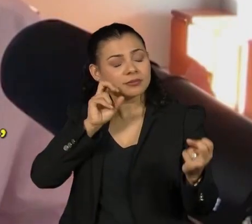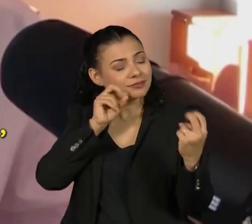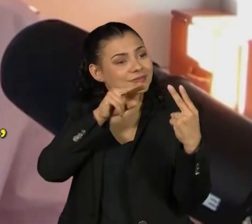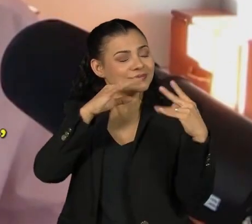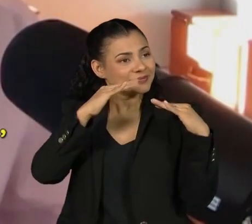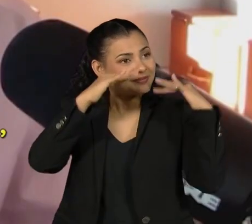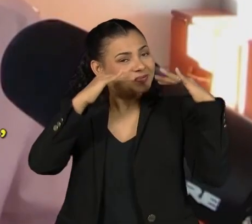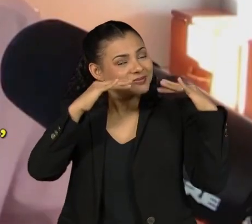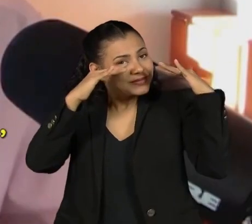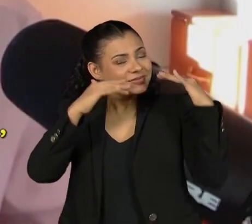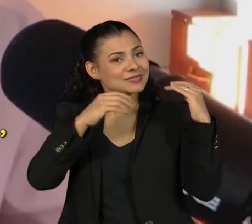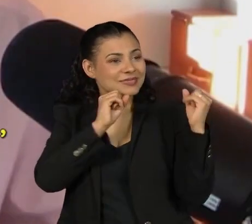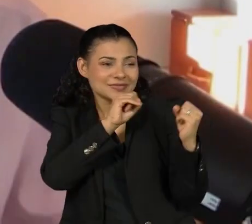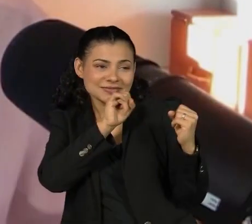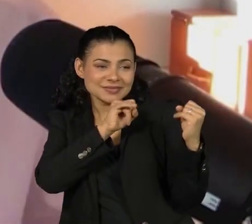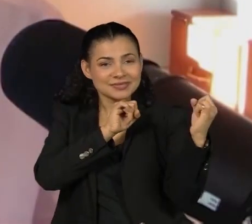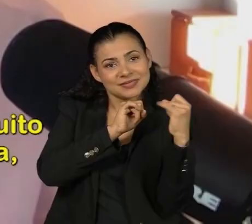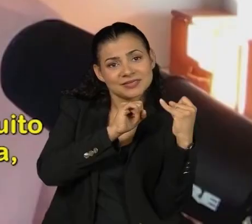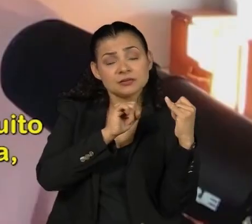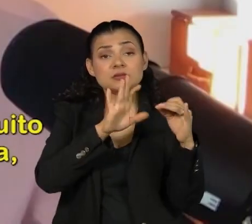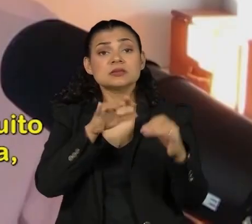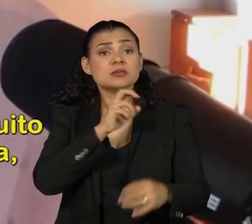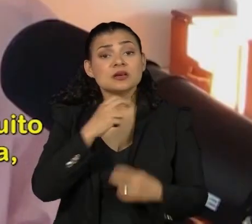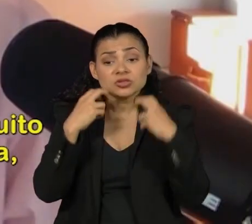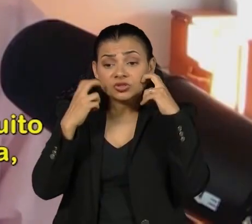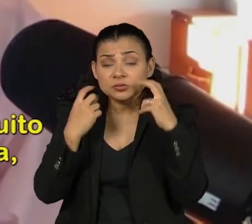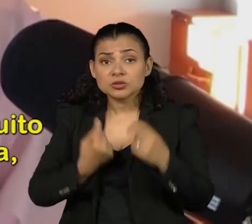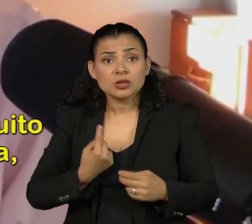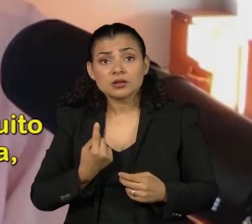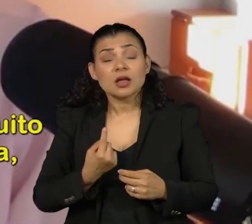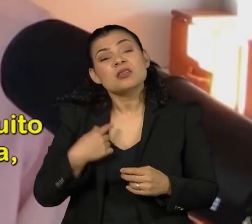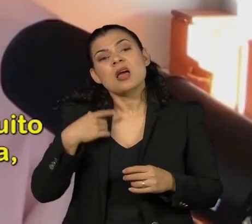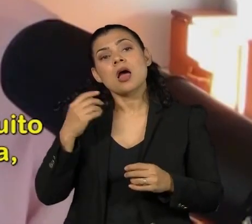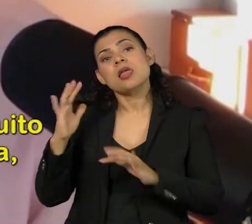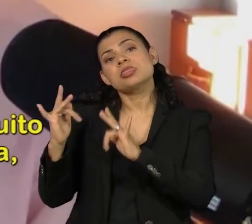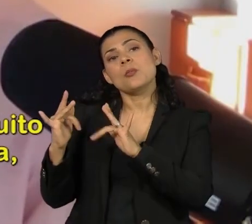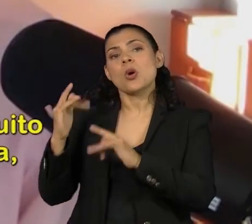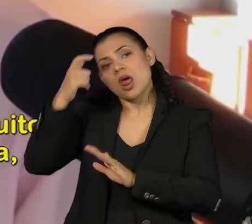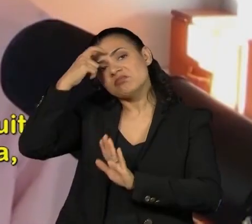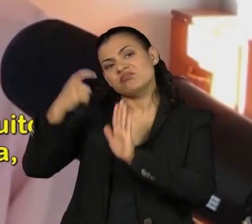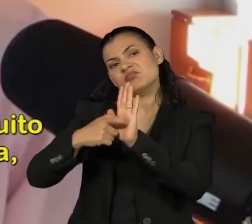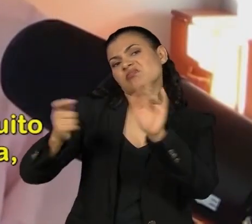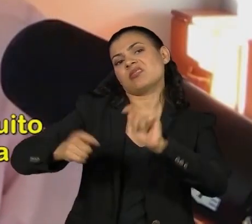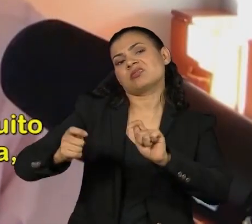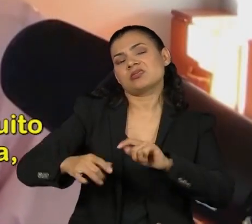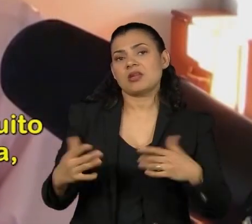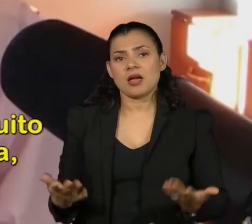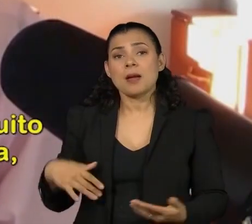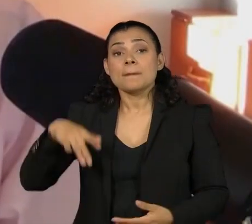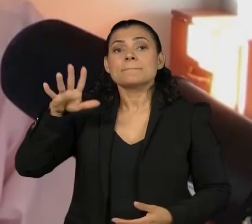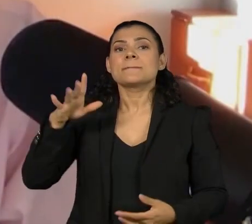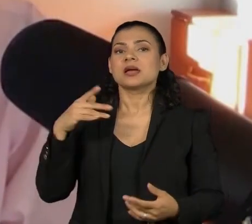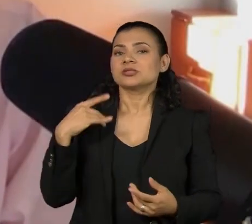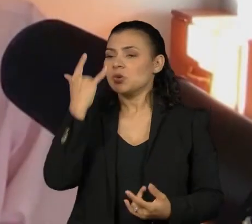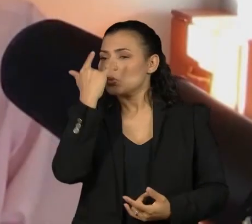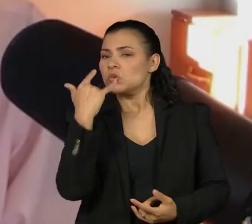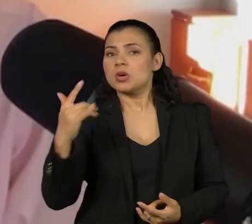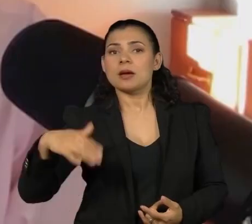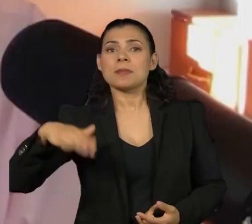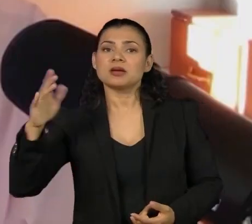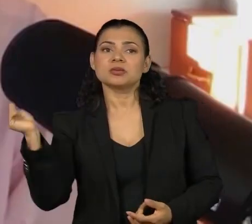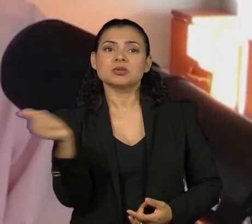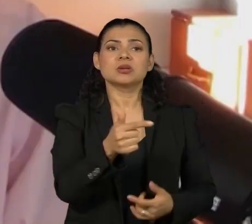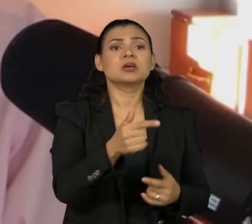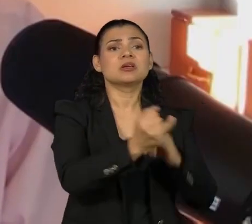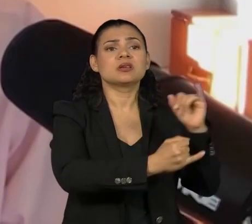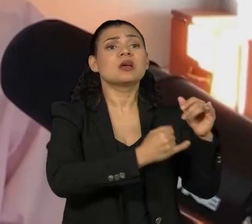you're awkward, you're lonely, have an AI girlfriend. She's much sexier than any girl in your class. She will not fight